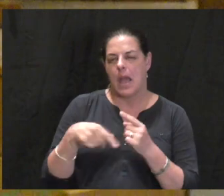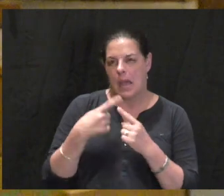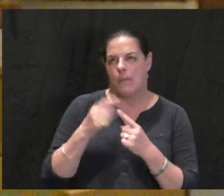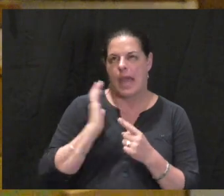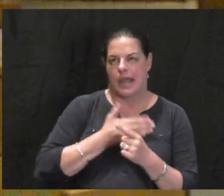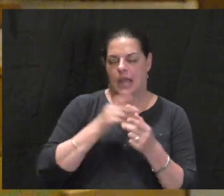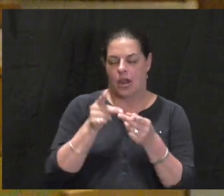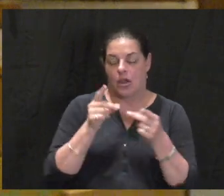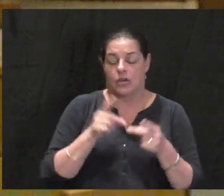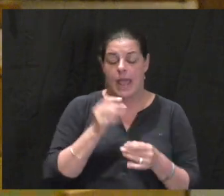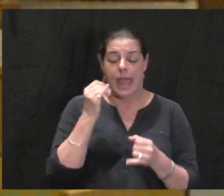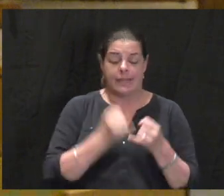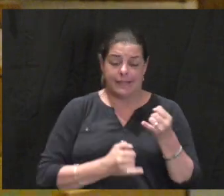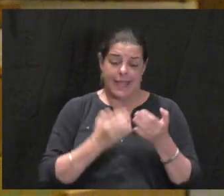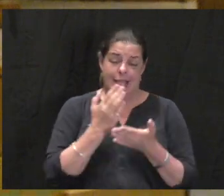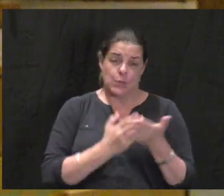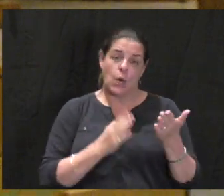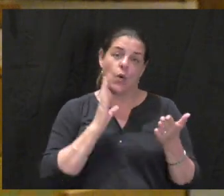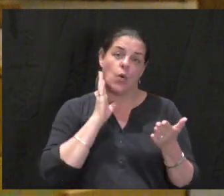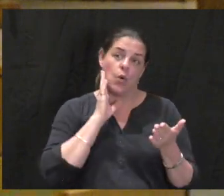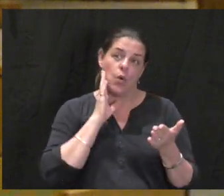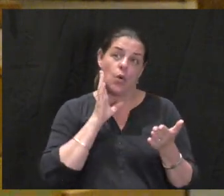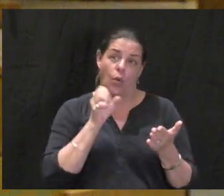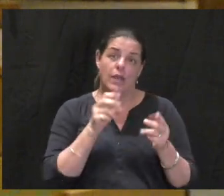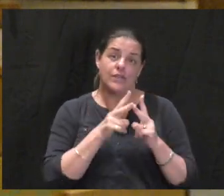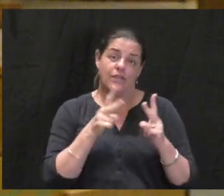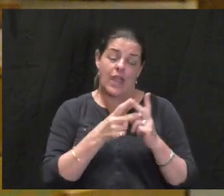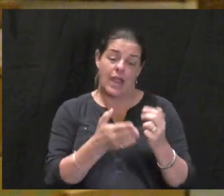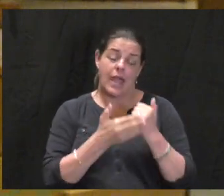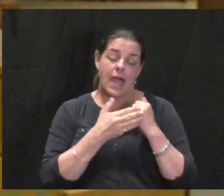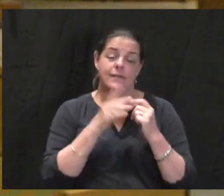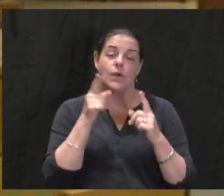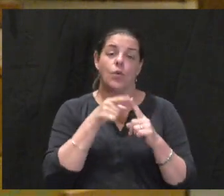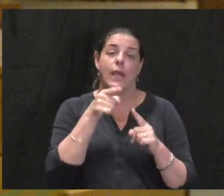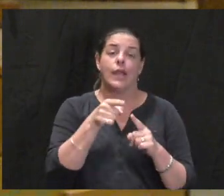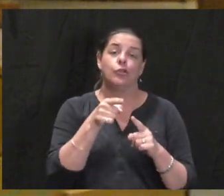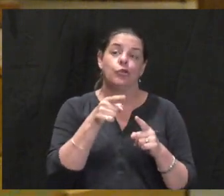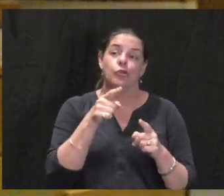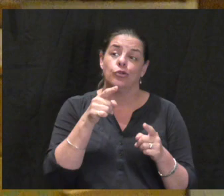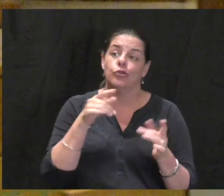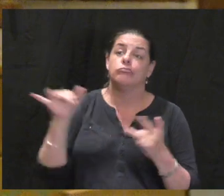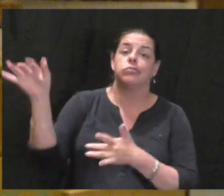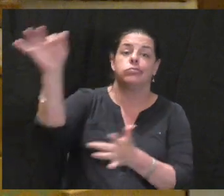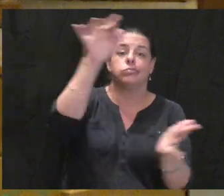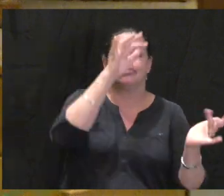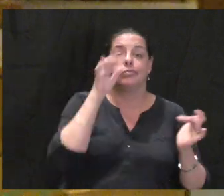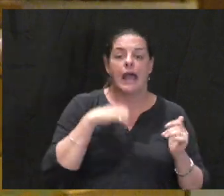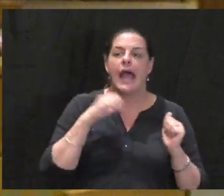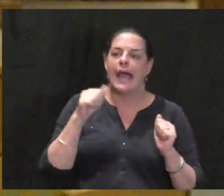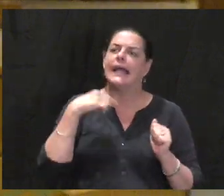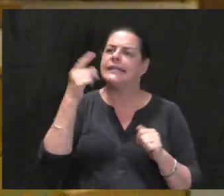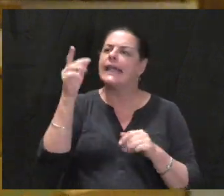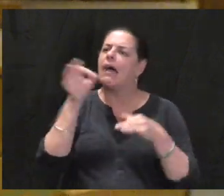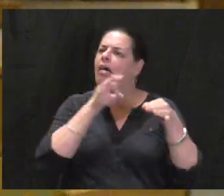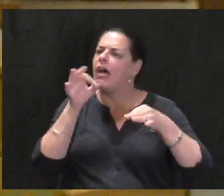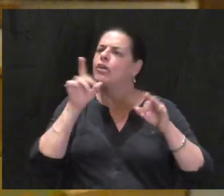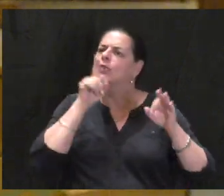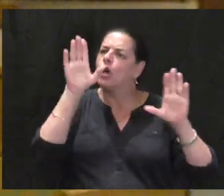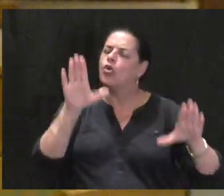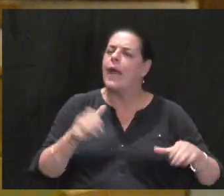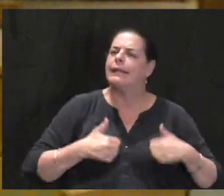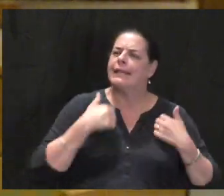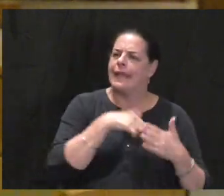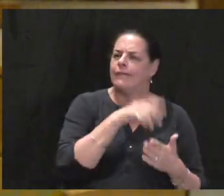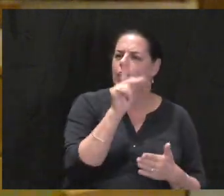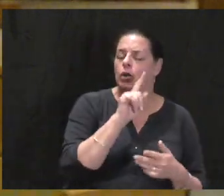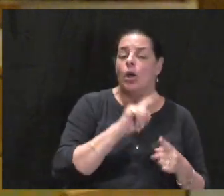really beneficial and helpful if I could show them. So in the first 6 months, Prentice was gracious enough to run around our district with me